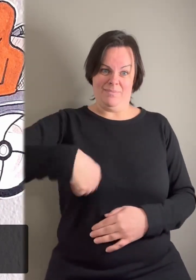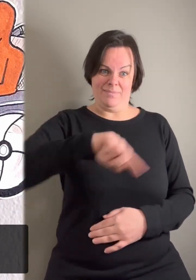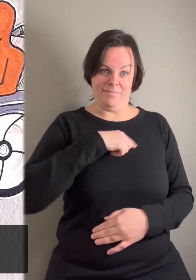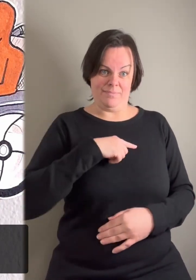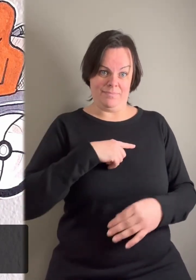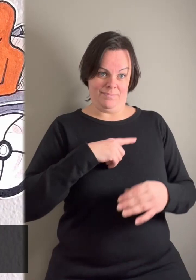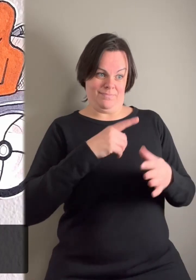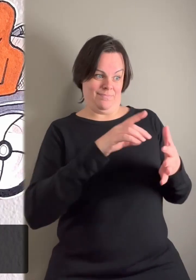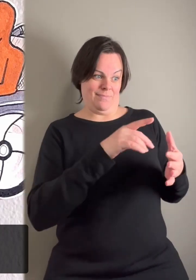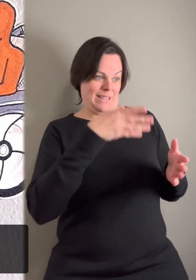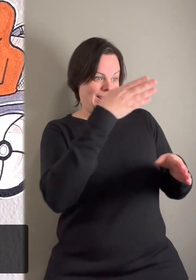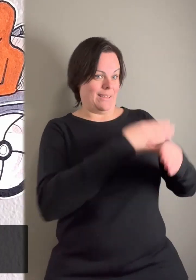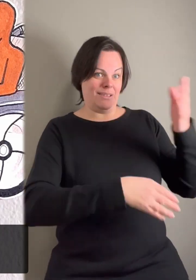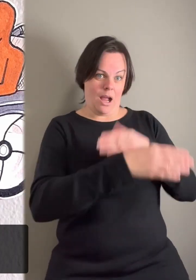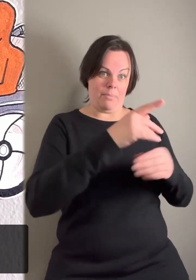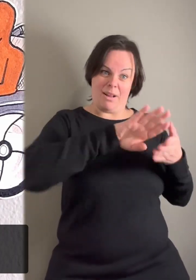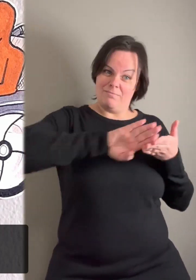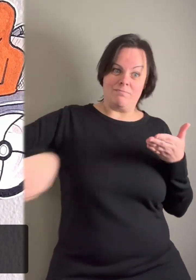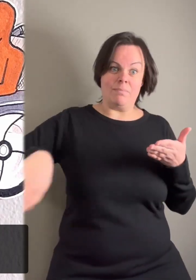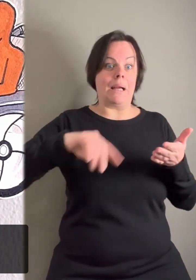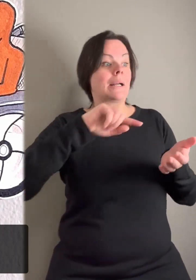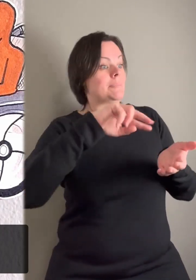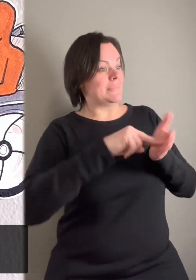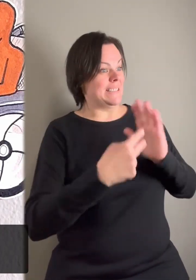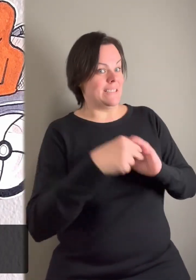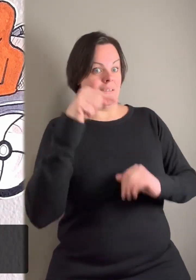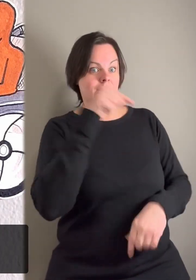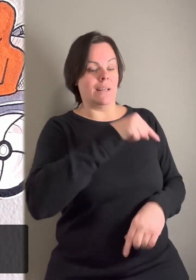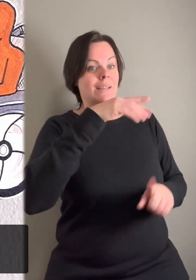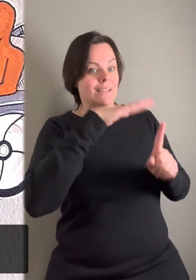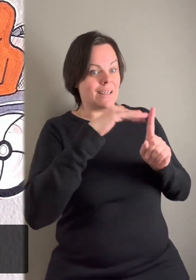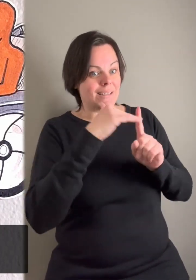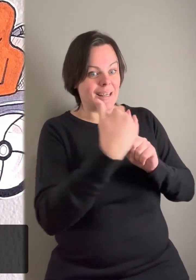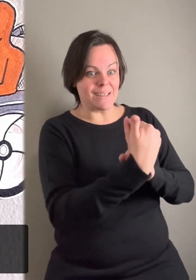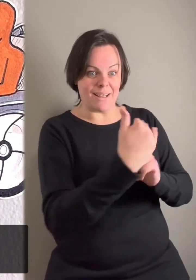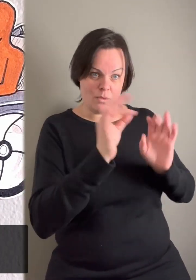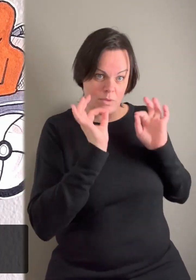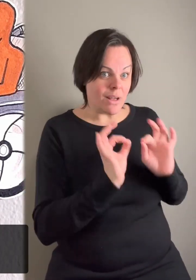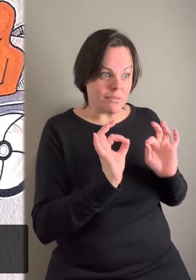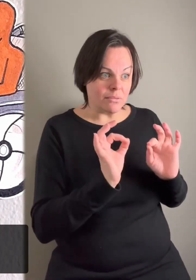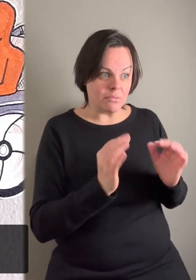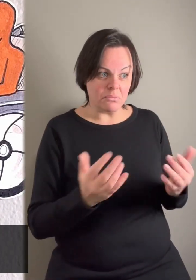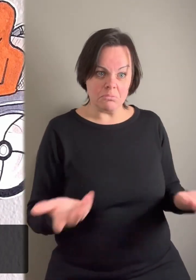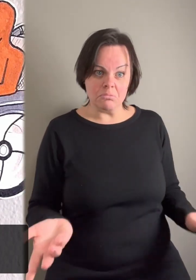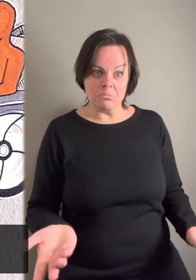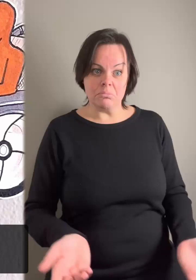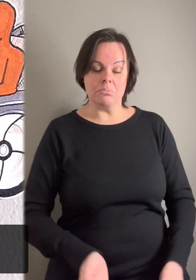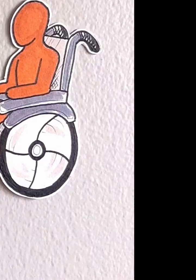conversation, can we say we're being truly intersectional?